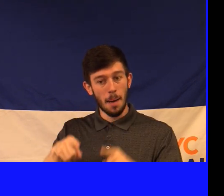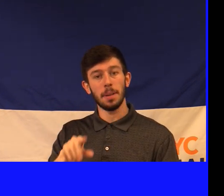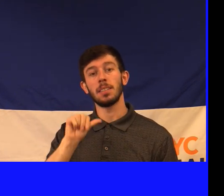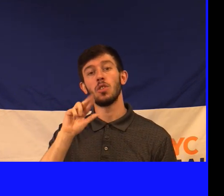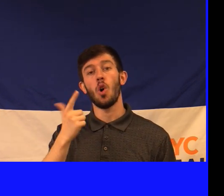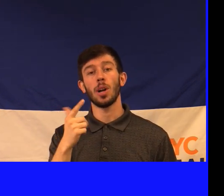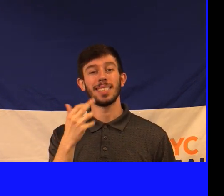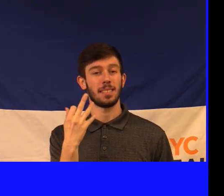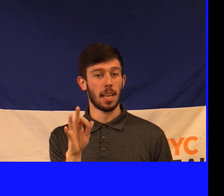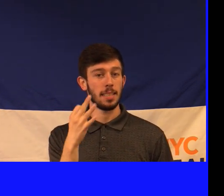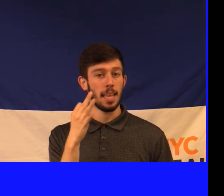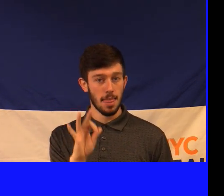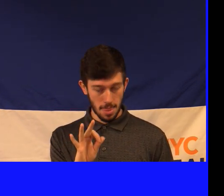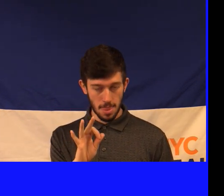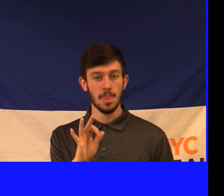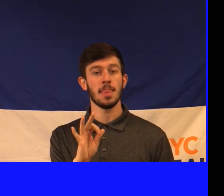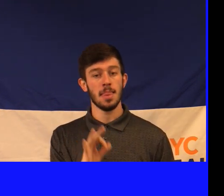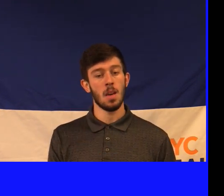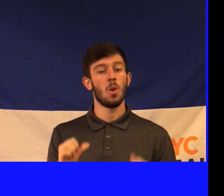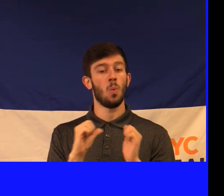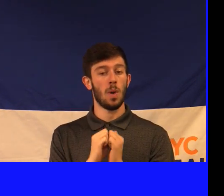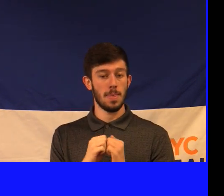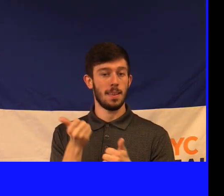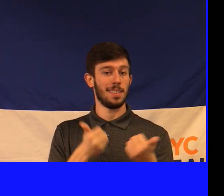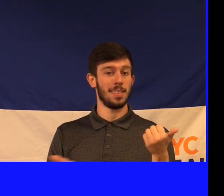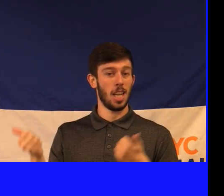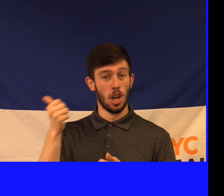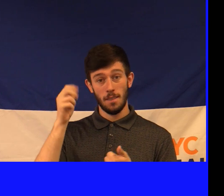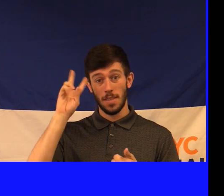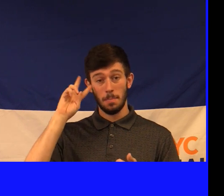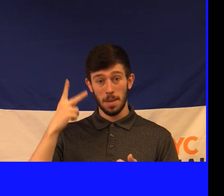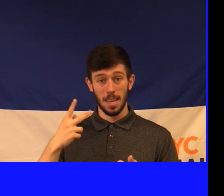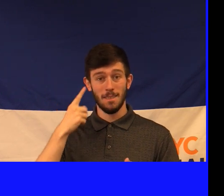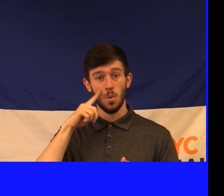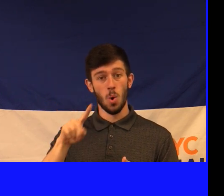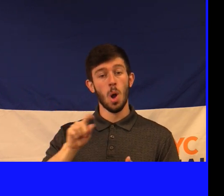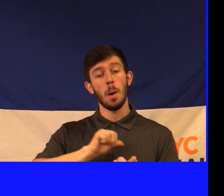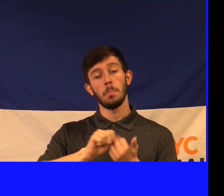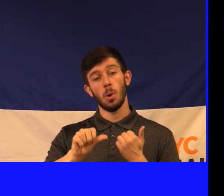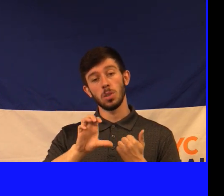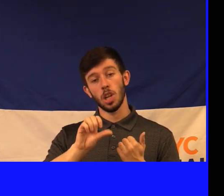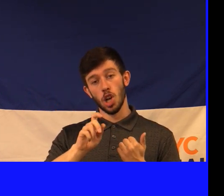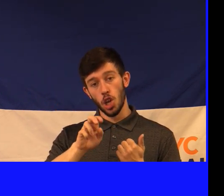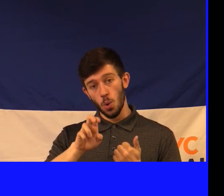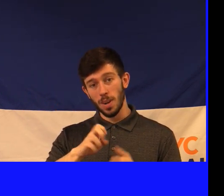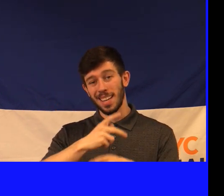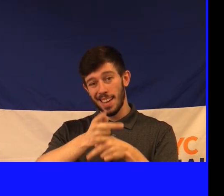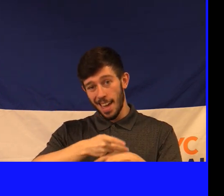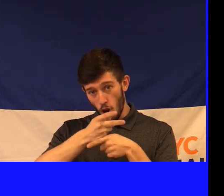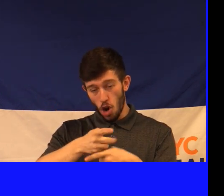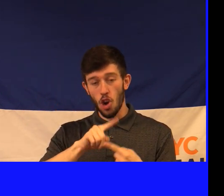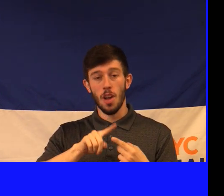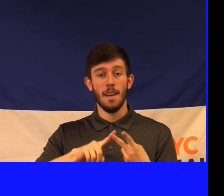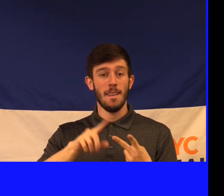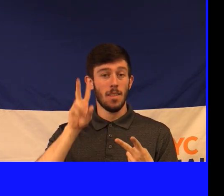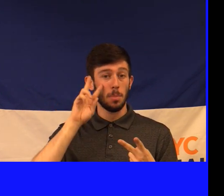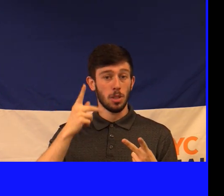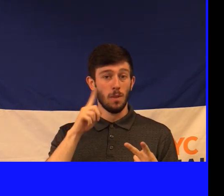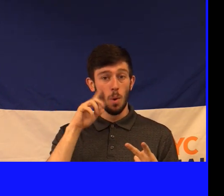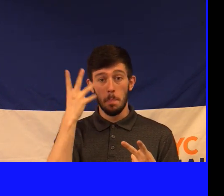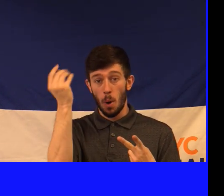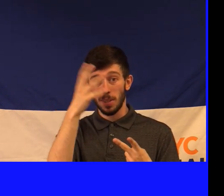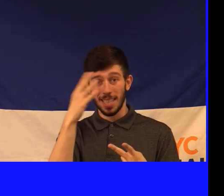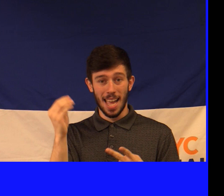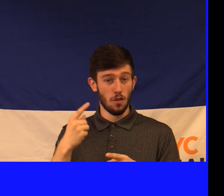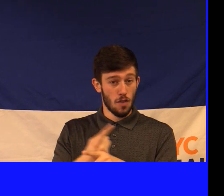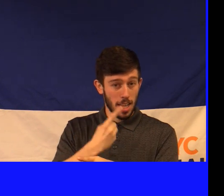August 19th with the Senior Vice President of Post-Acute Care, the Senior Vice President of External and Regulatory